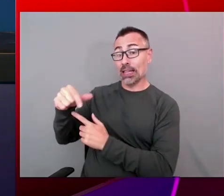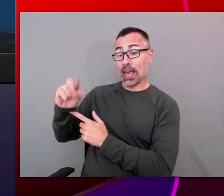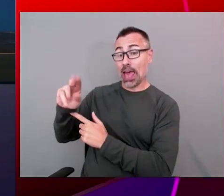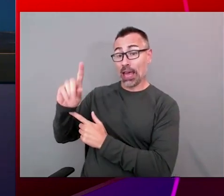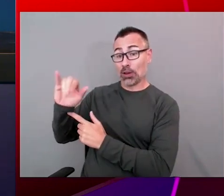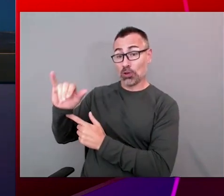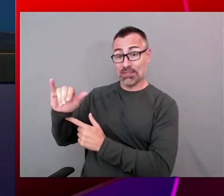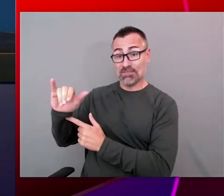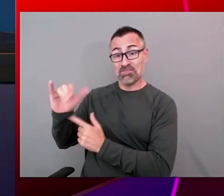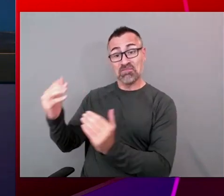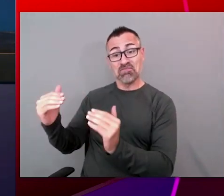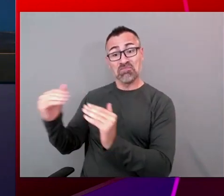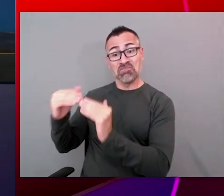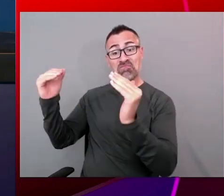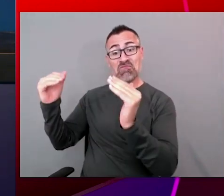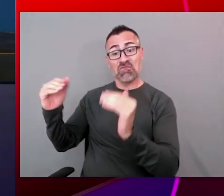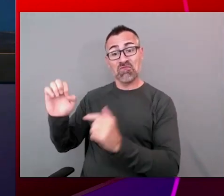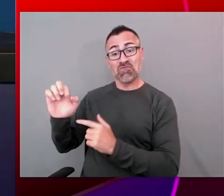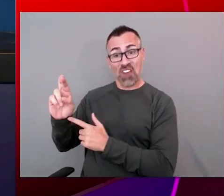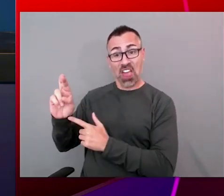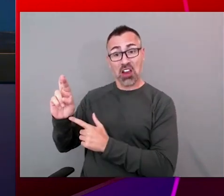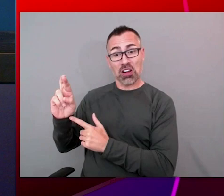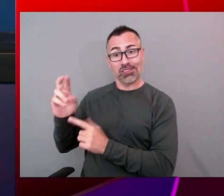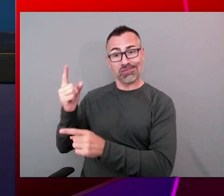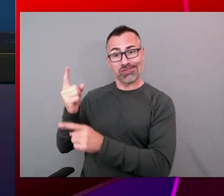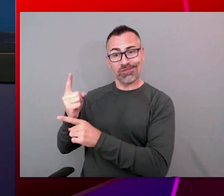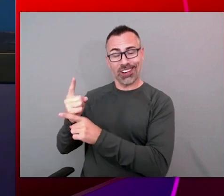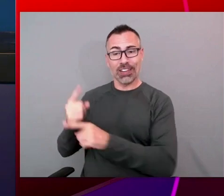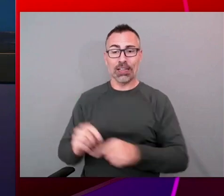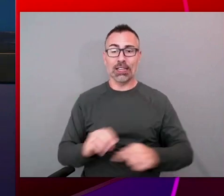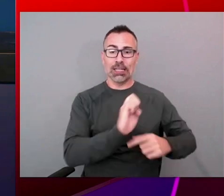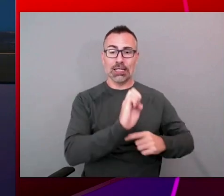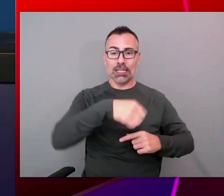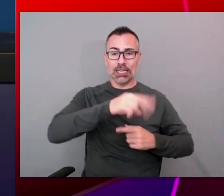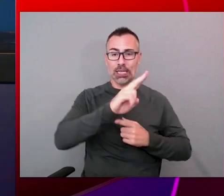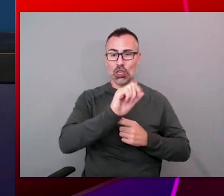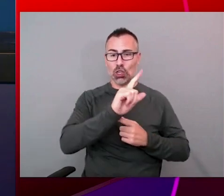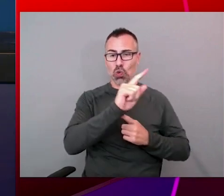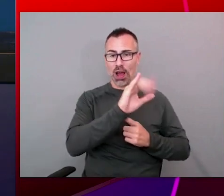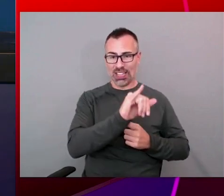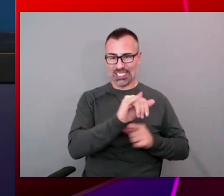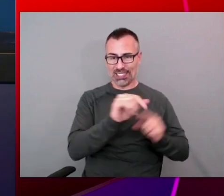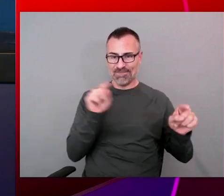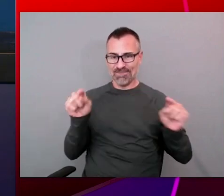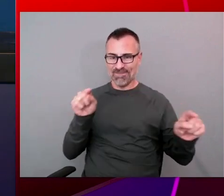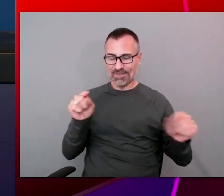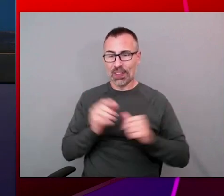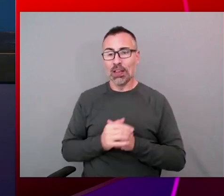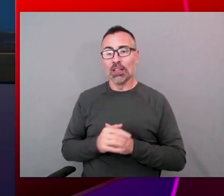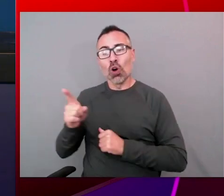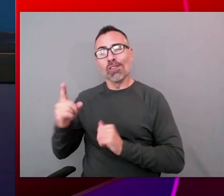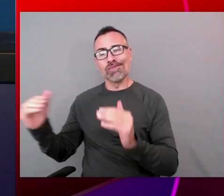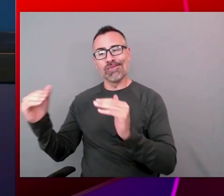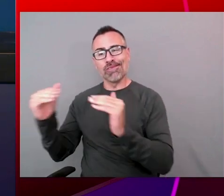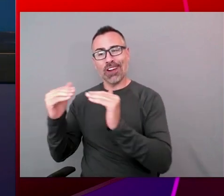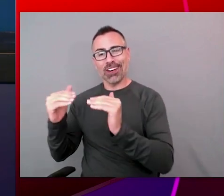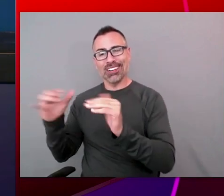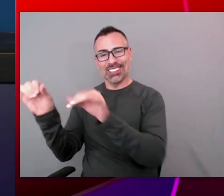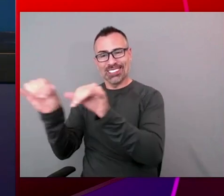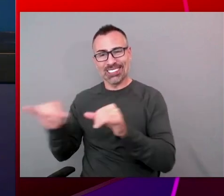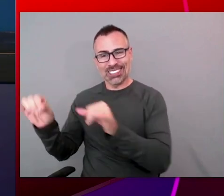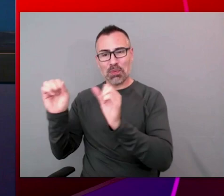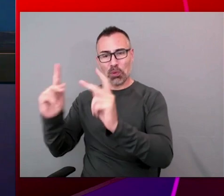fairness. So making the same opportunities available to everyone, knowing that they're going to need some